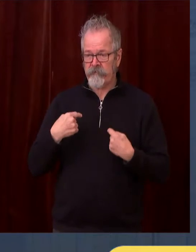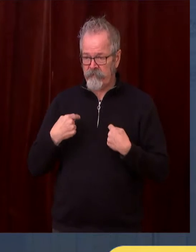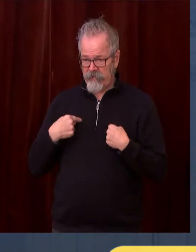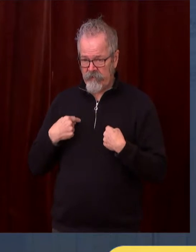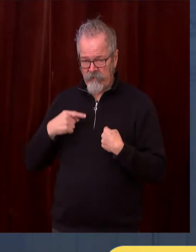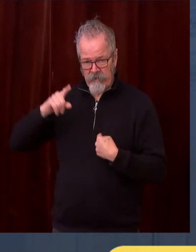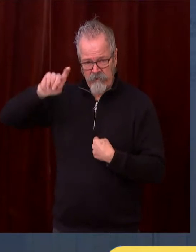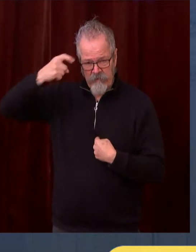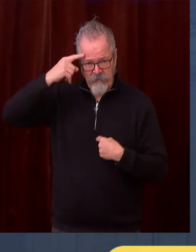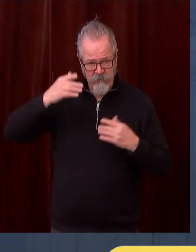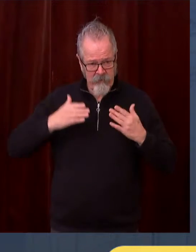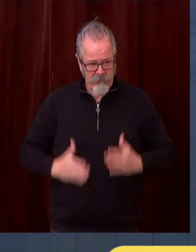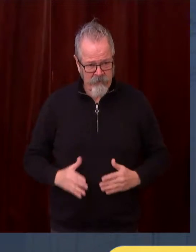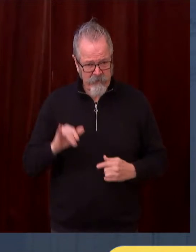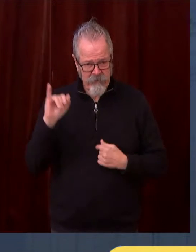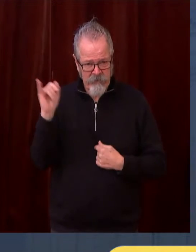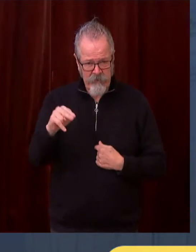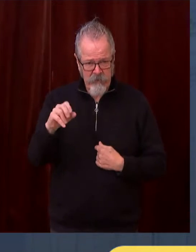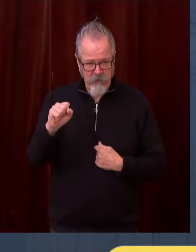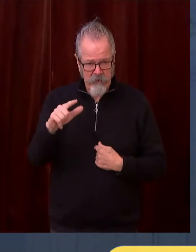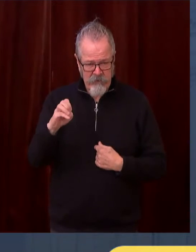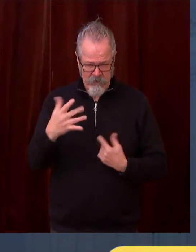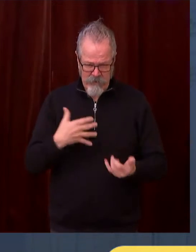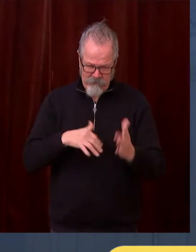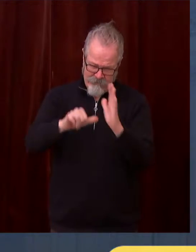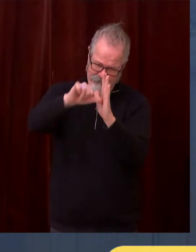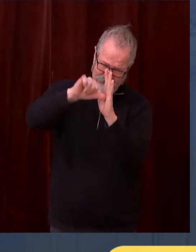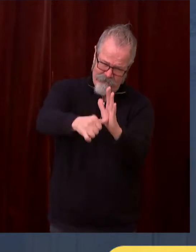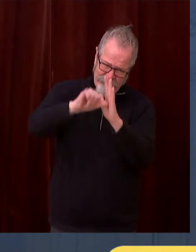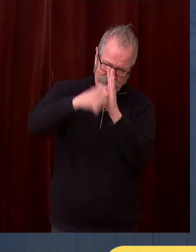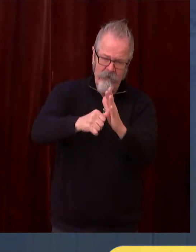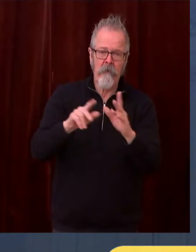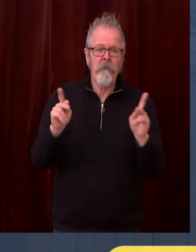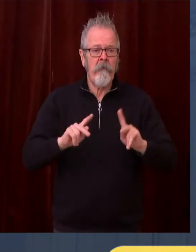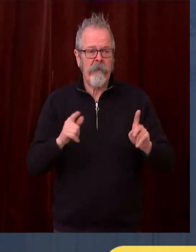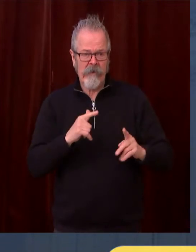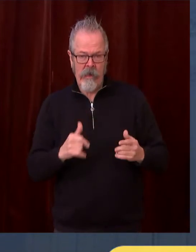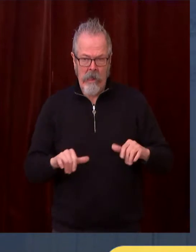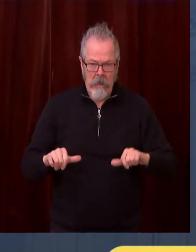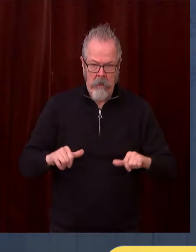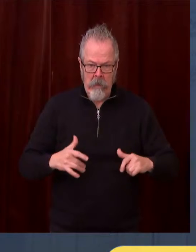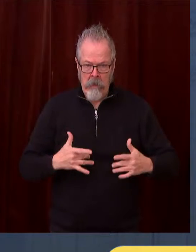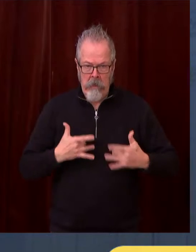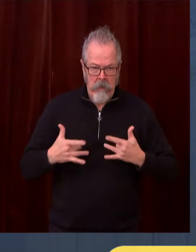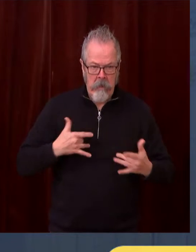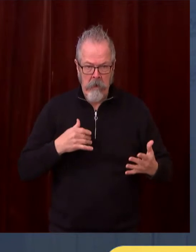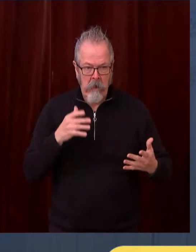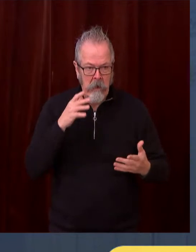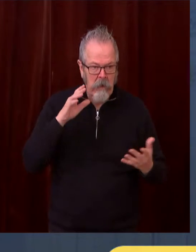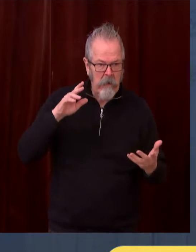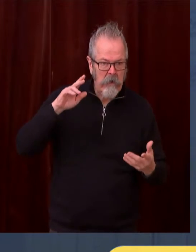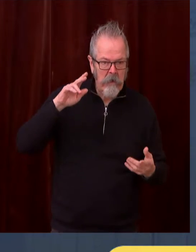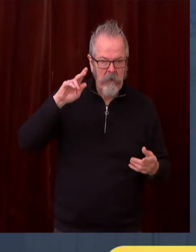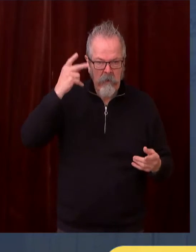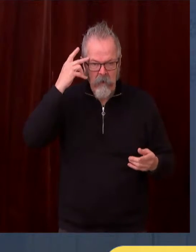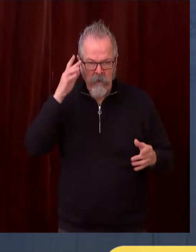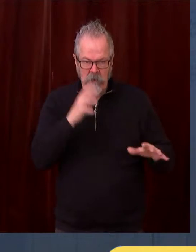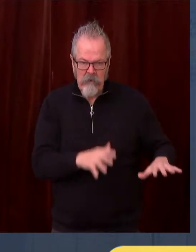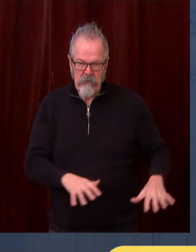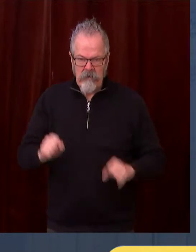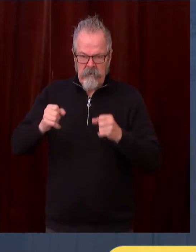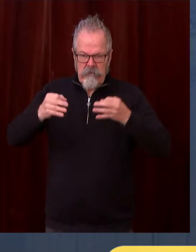that somehow politics would intrude in the scientific assessment of this. And I'm just thrilled to say that, and I have not been, as